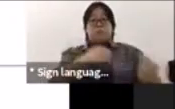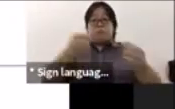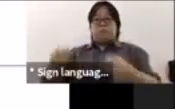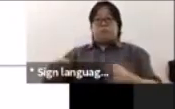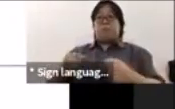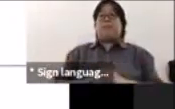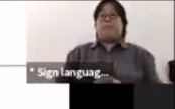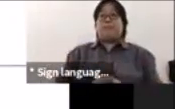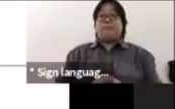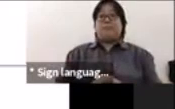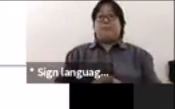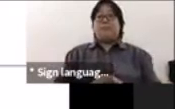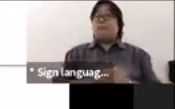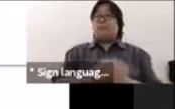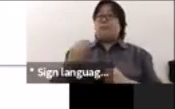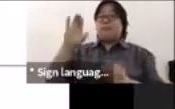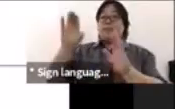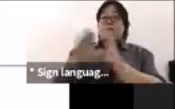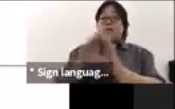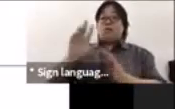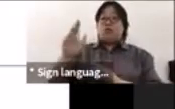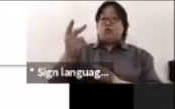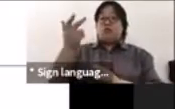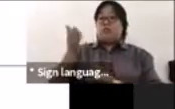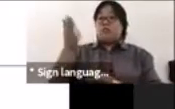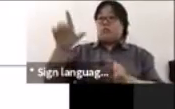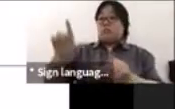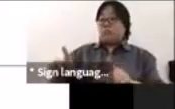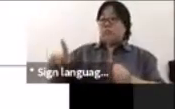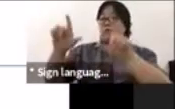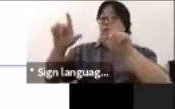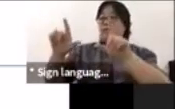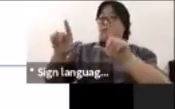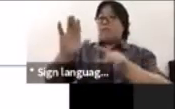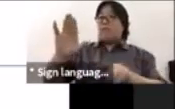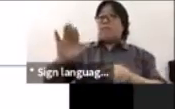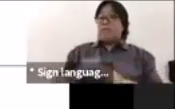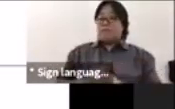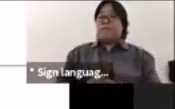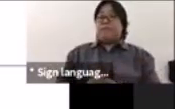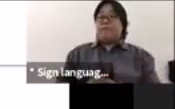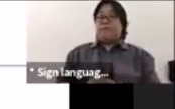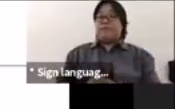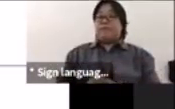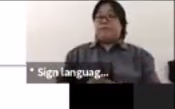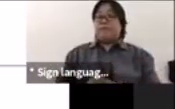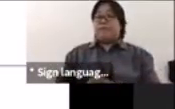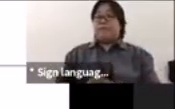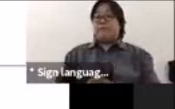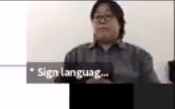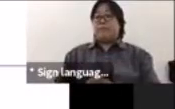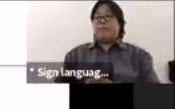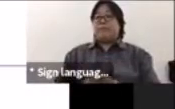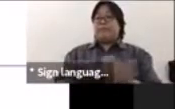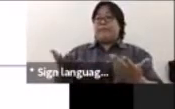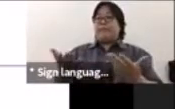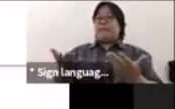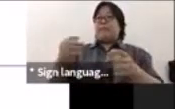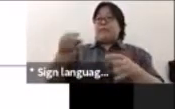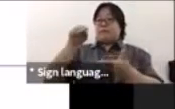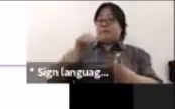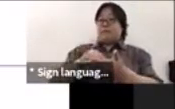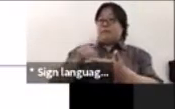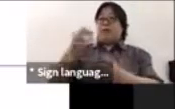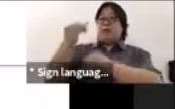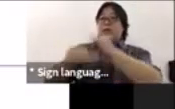And the last one is the elevator that had made in international hospital.